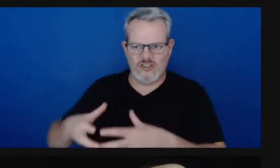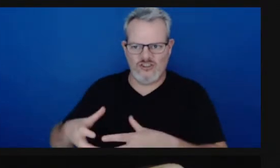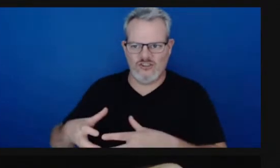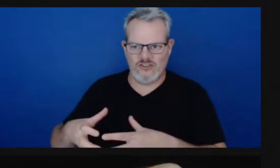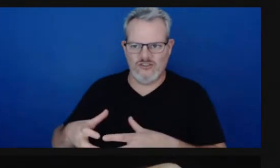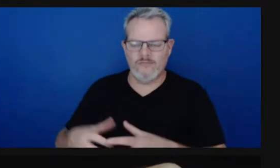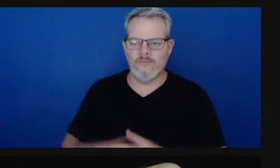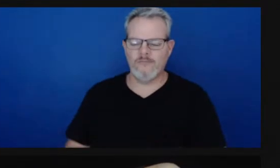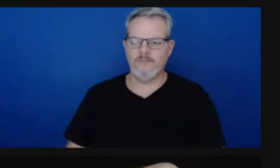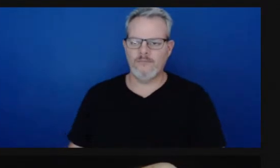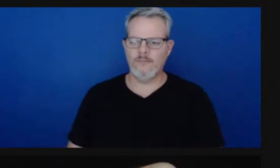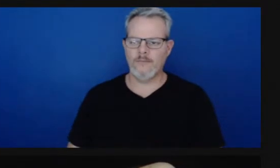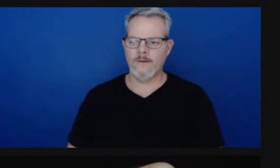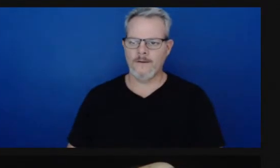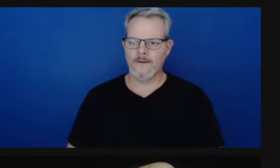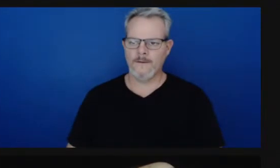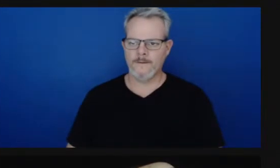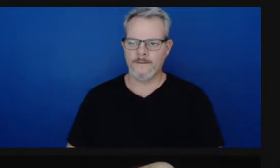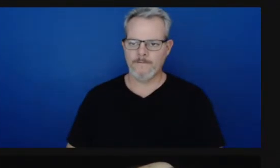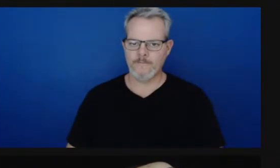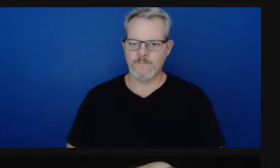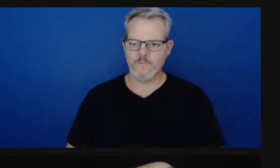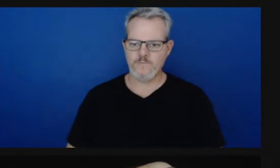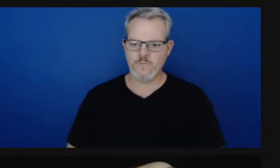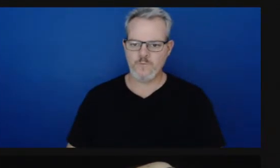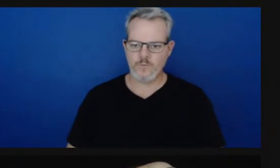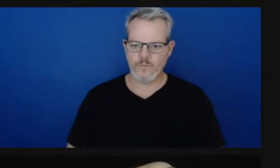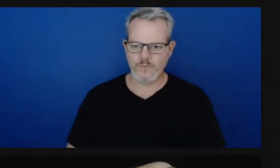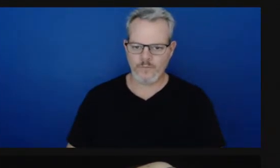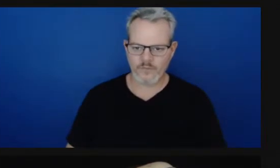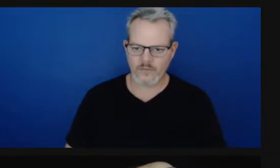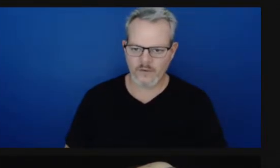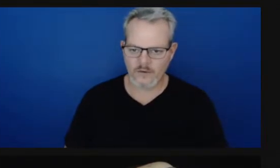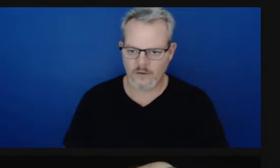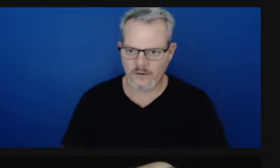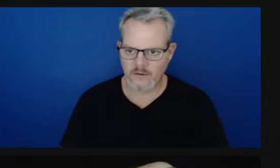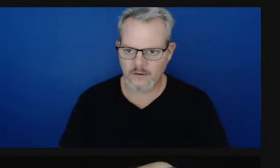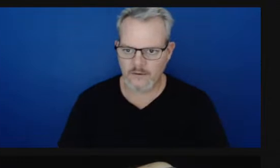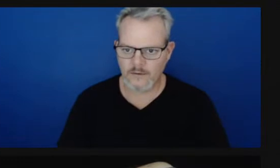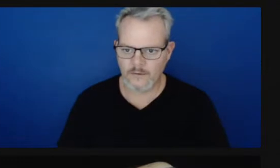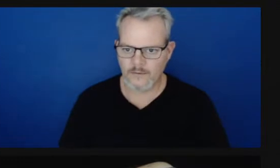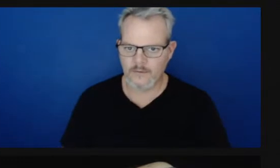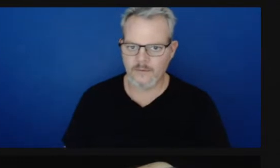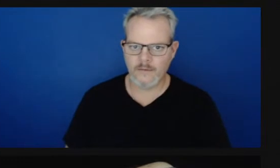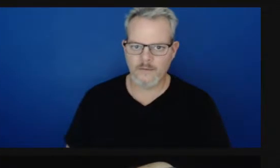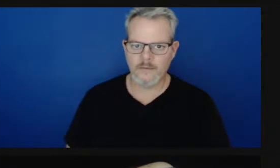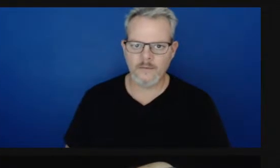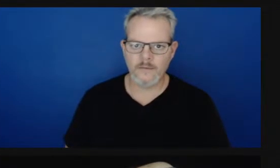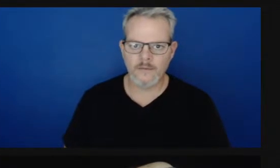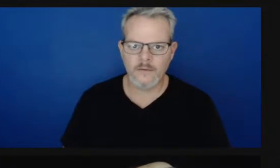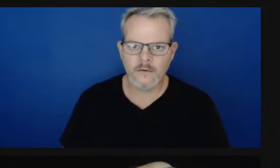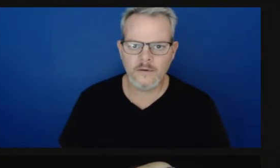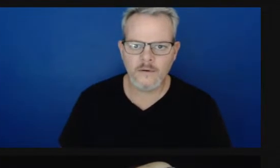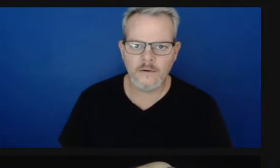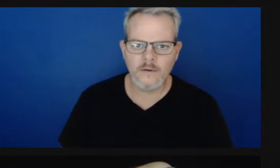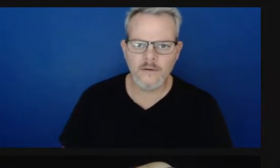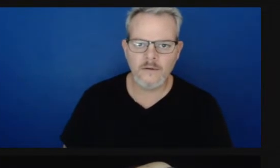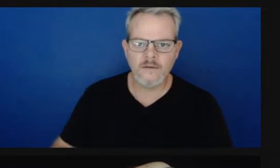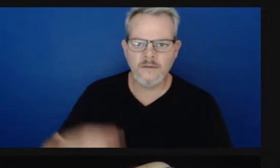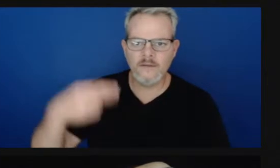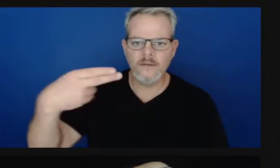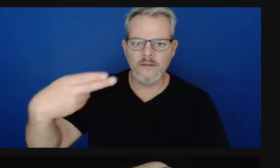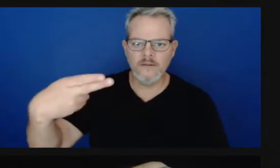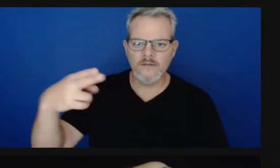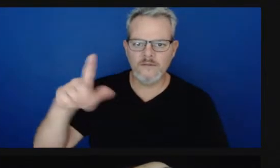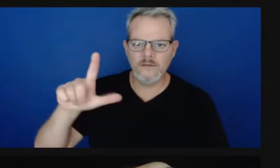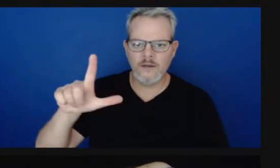earlier. So Hilinapali down here is interesting. Let's look at that. And it's